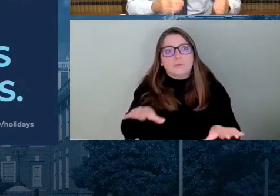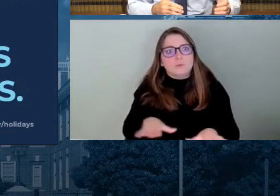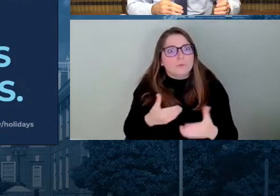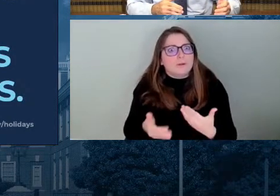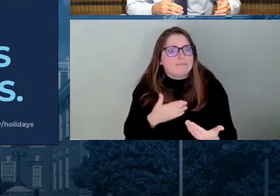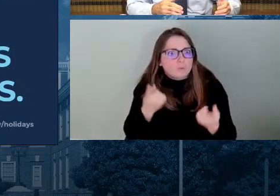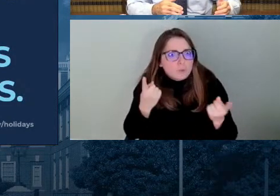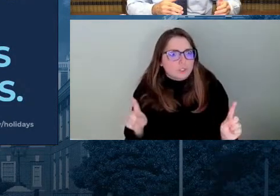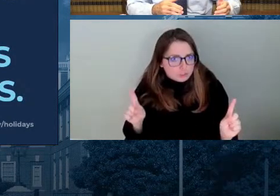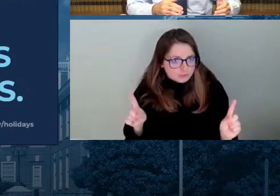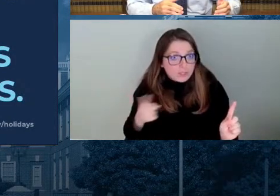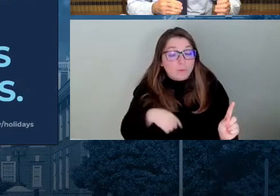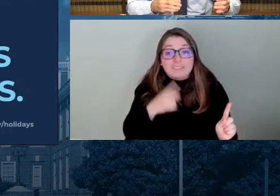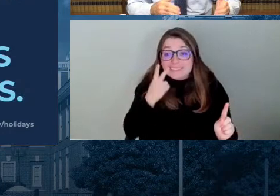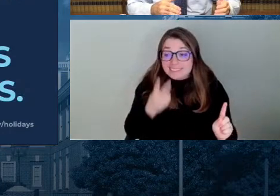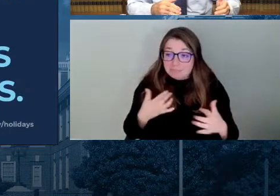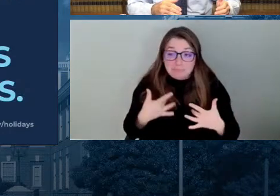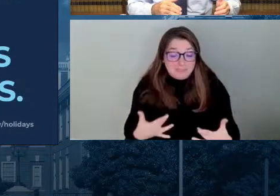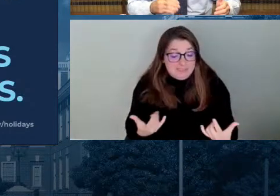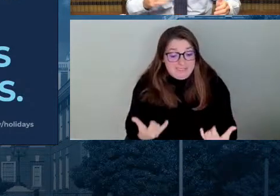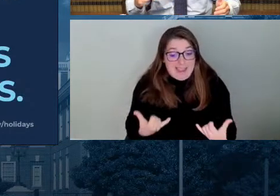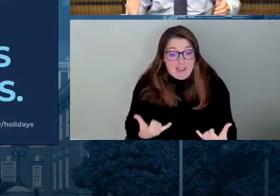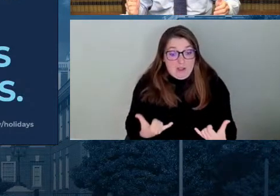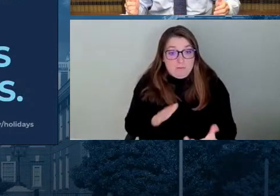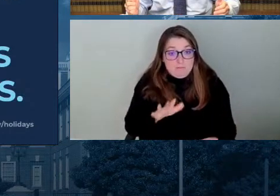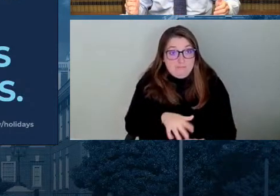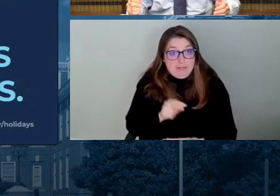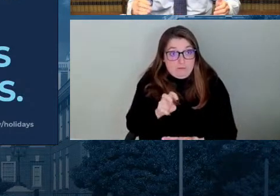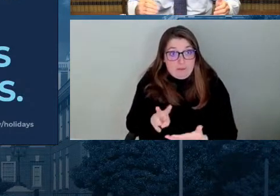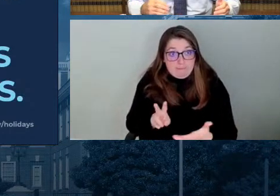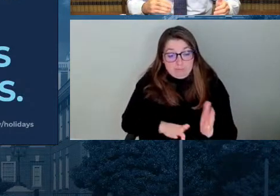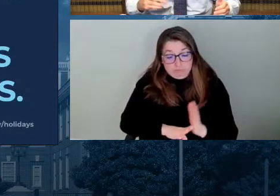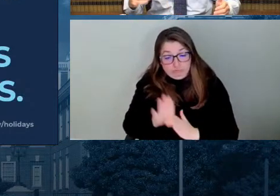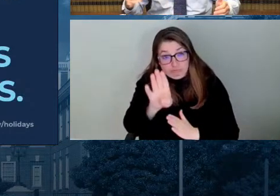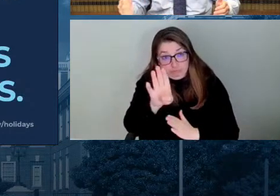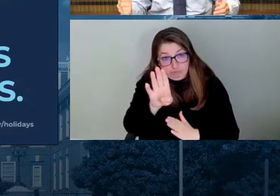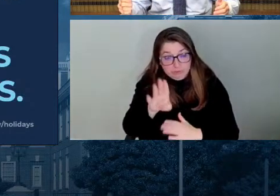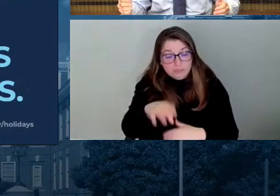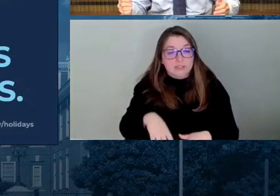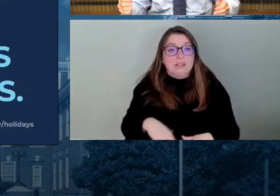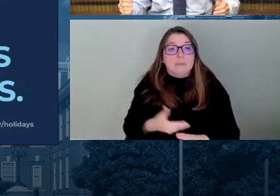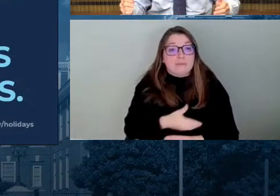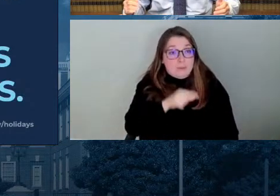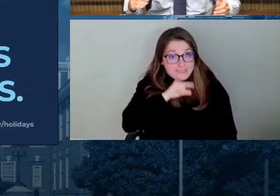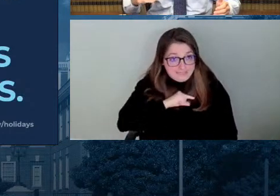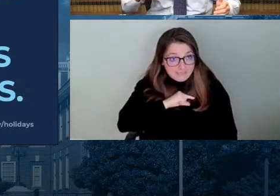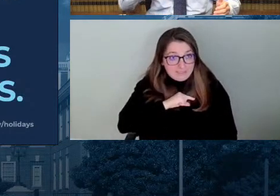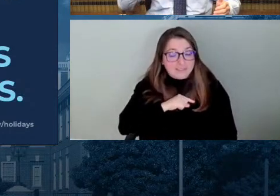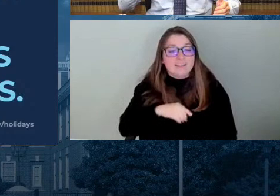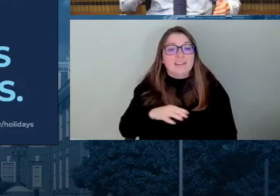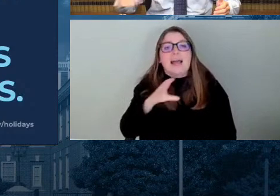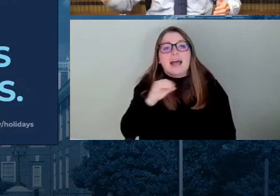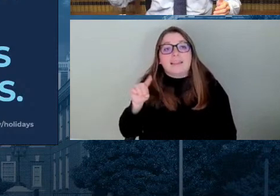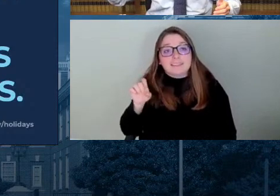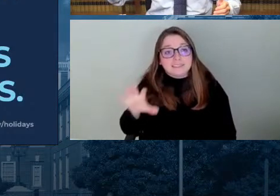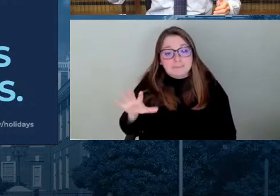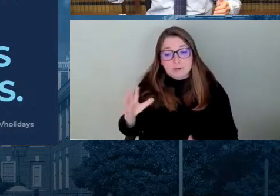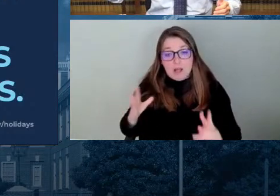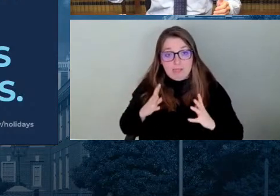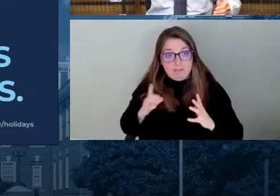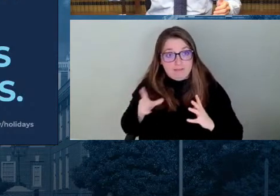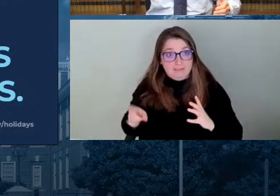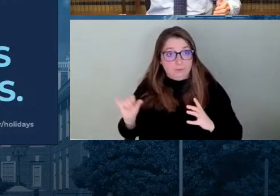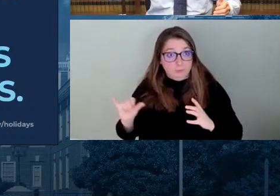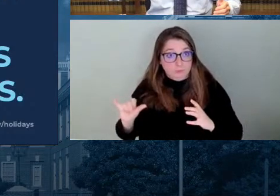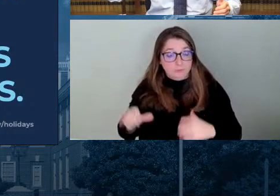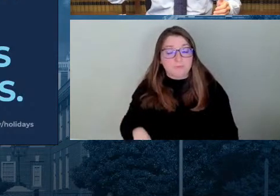It started right about now in mid-November, just before Thanksgiving and the December holidays. In both years,